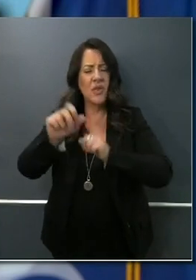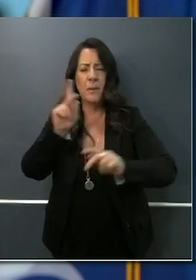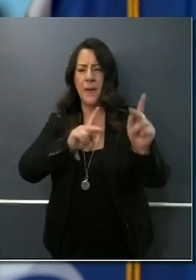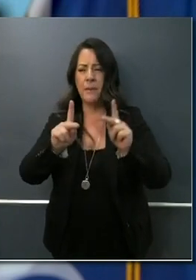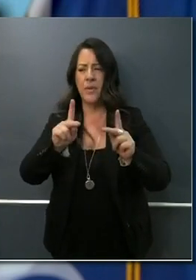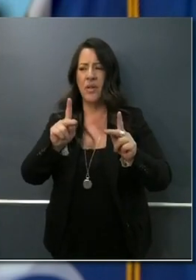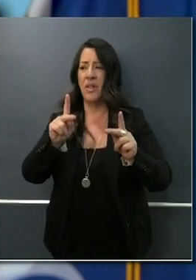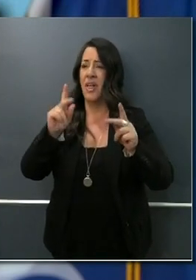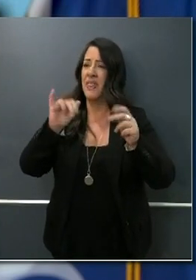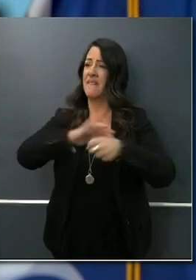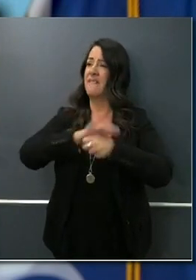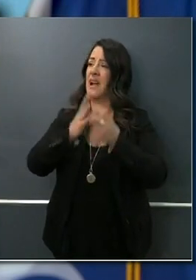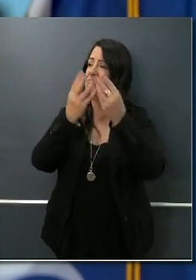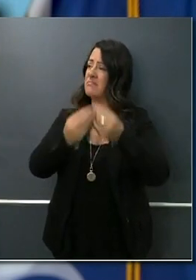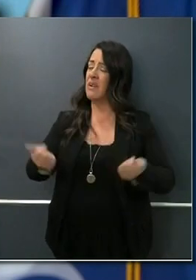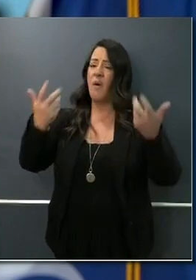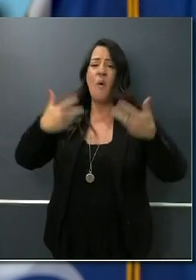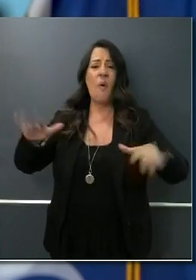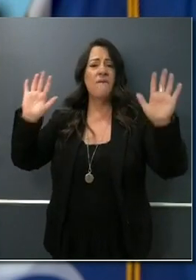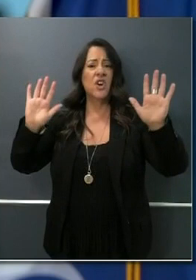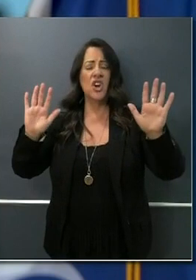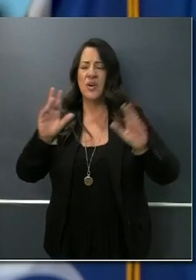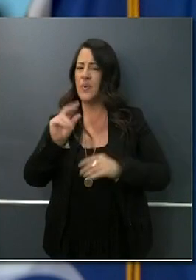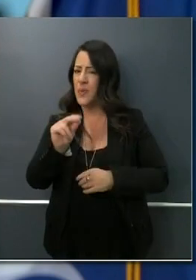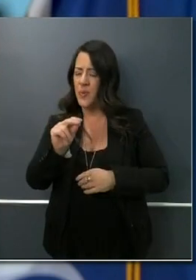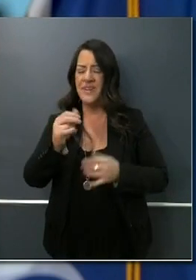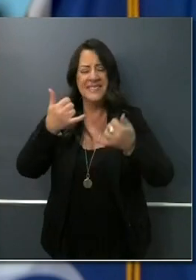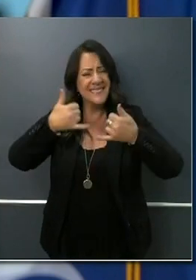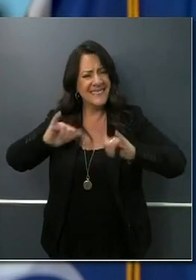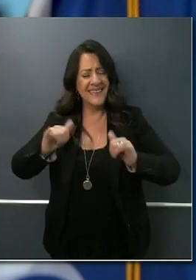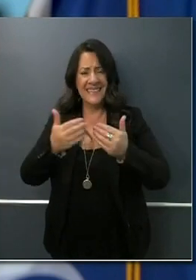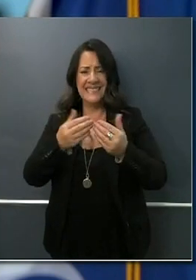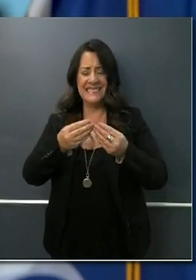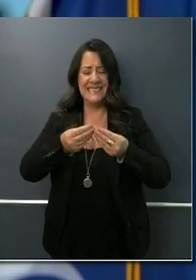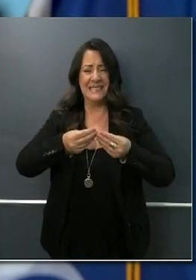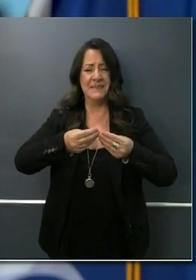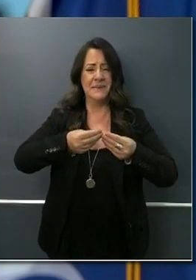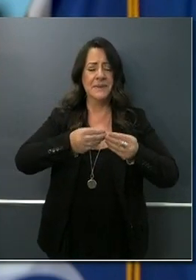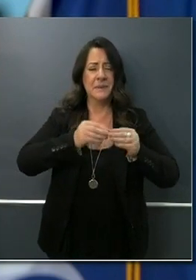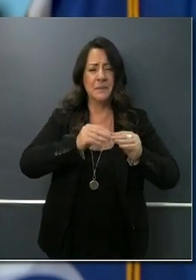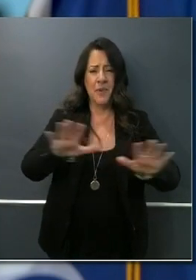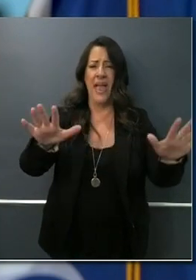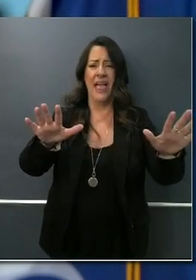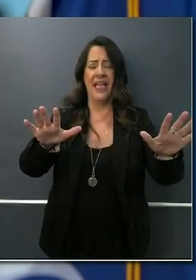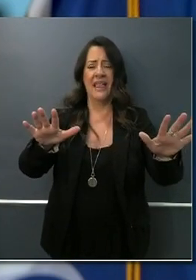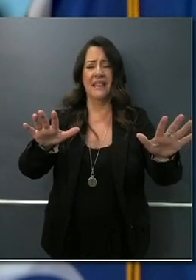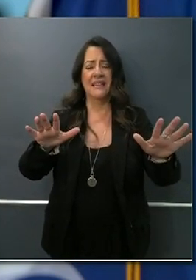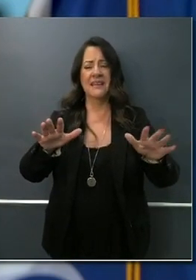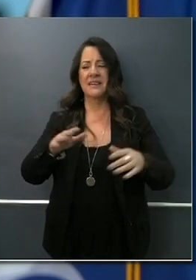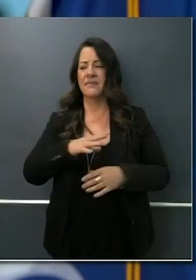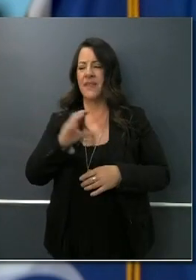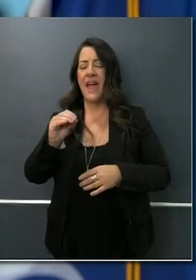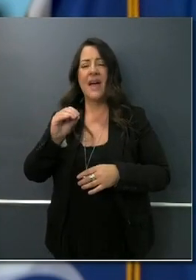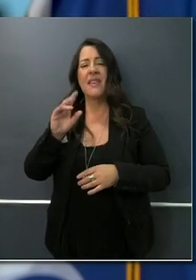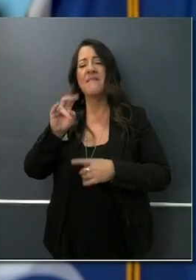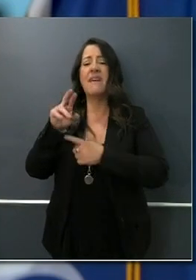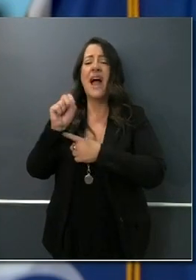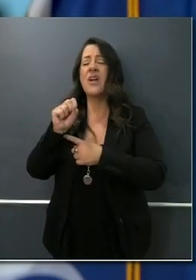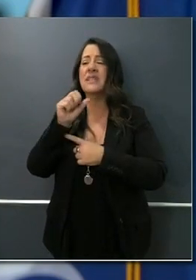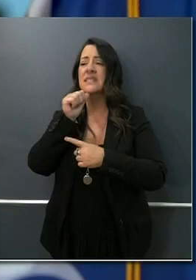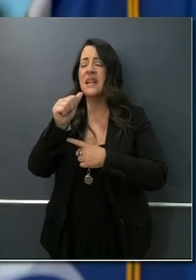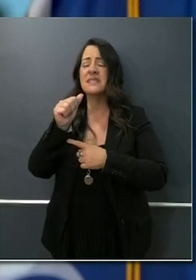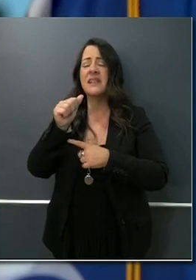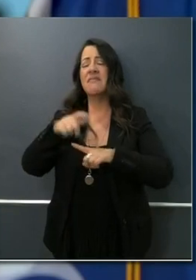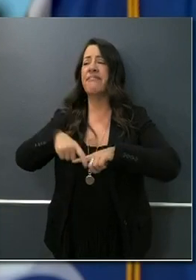virus is as transmissible as it's ever been. And again, it doesn't take the weekend off. It doesn't